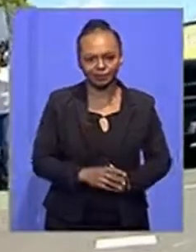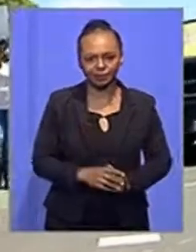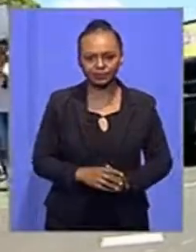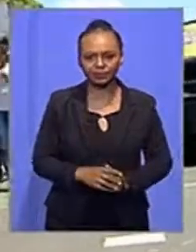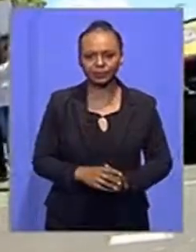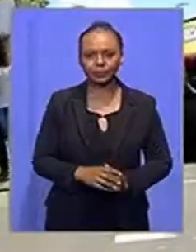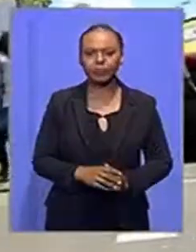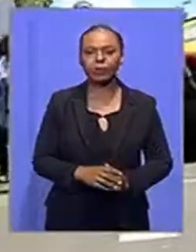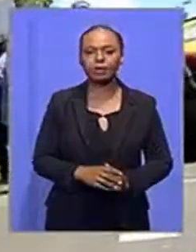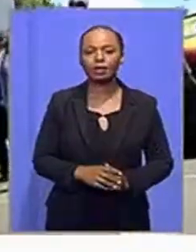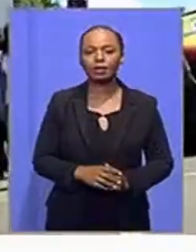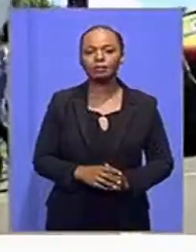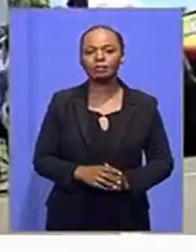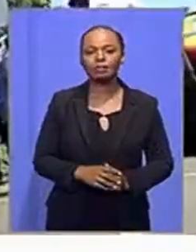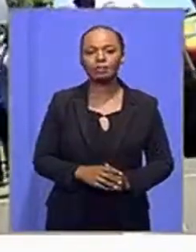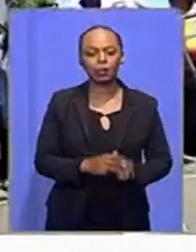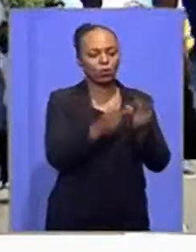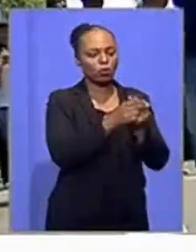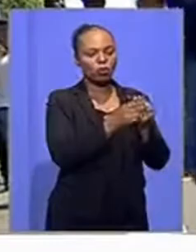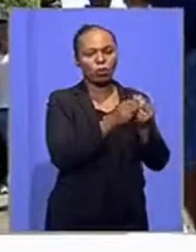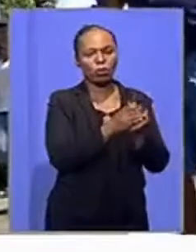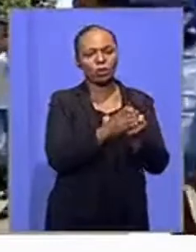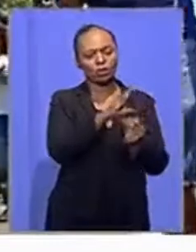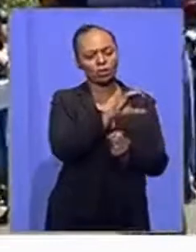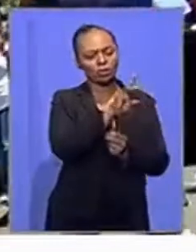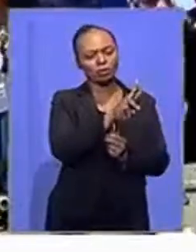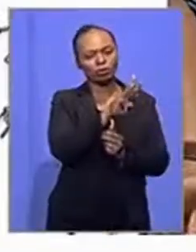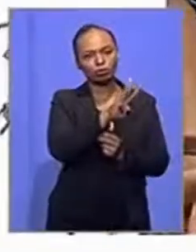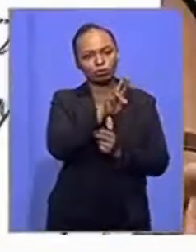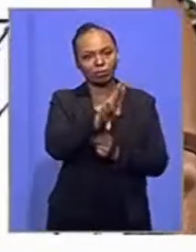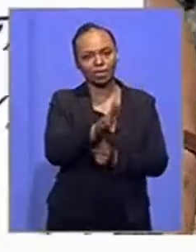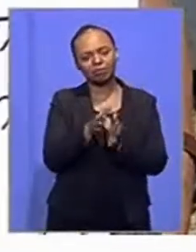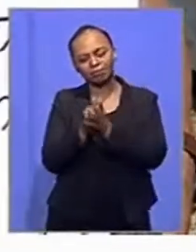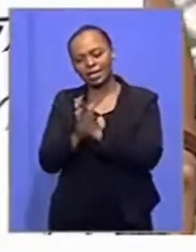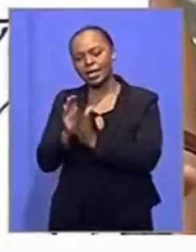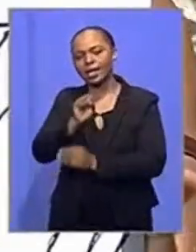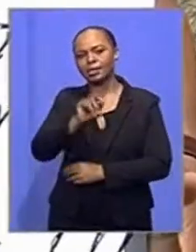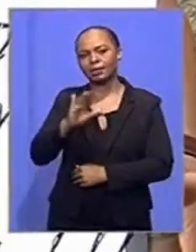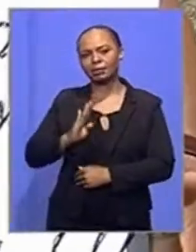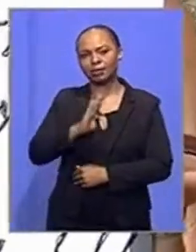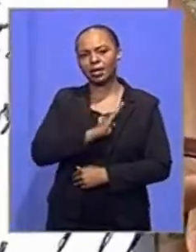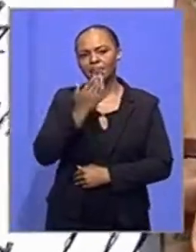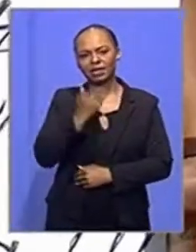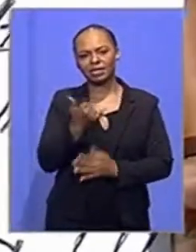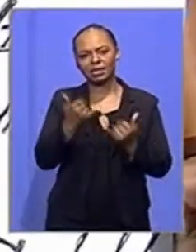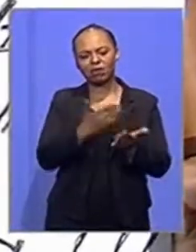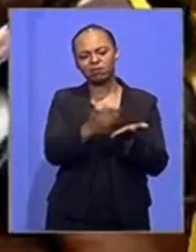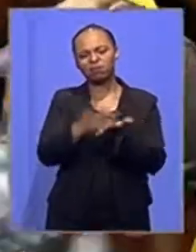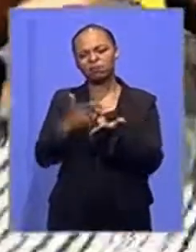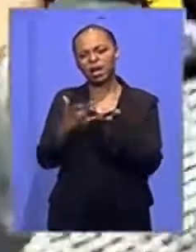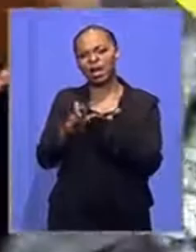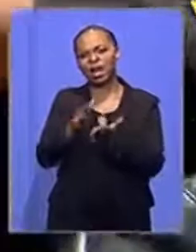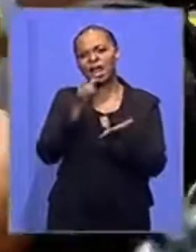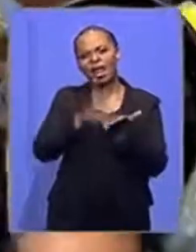Di-union tša bašomi di ipiletša go bolaodi bja SABC go gogela morago mangwalo a go lebogiša batho mošomo a ba tšwilego bekeng ya go